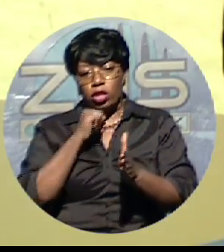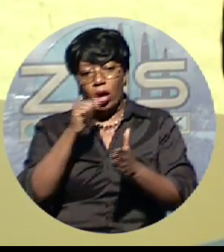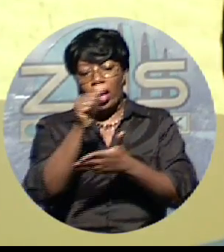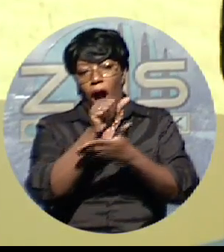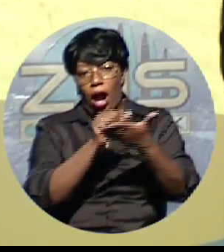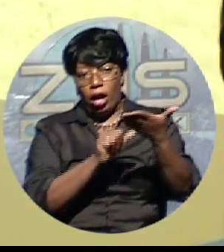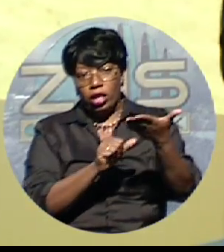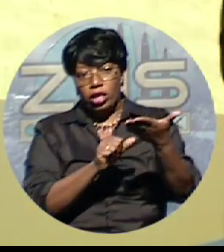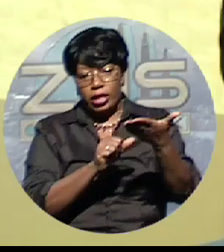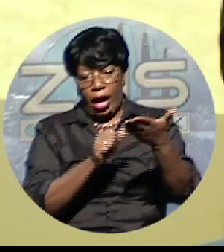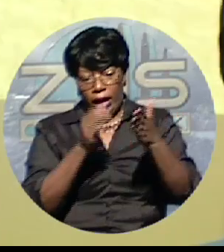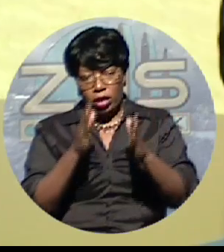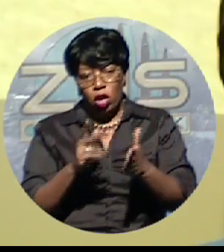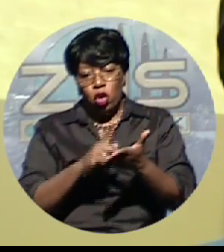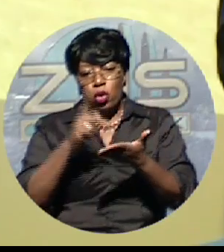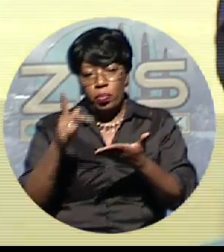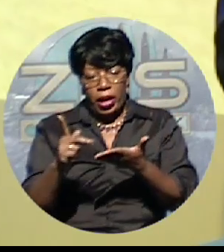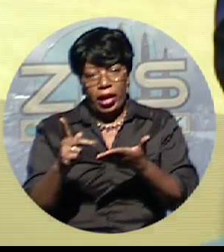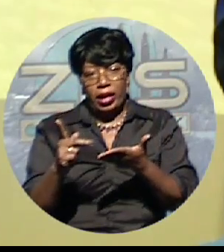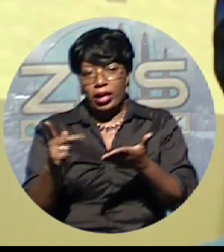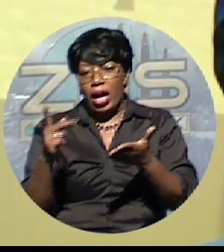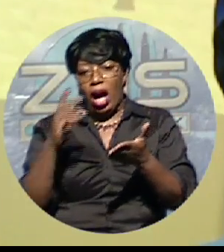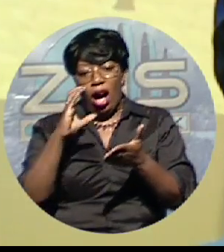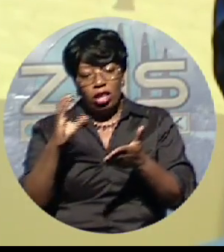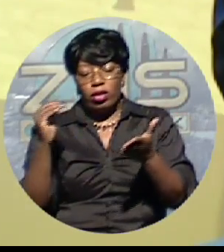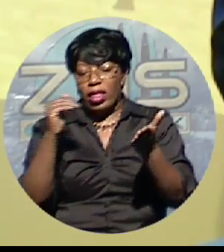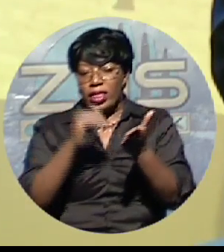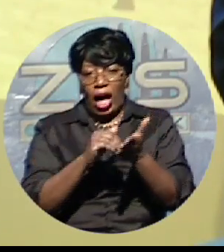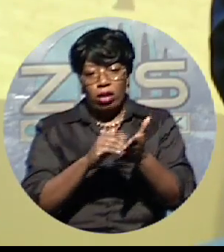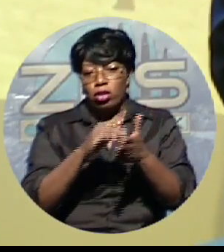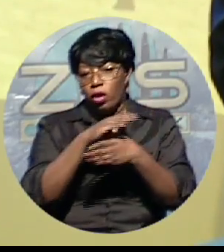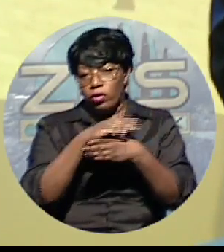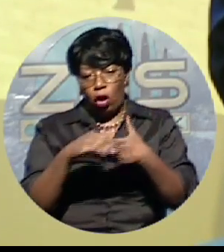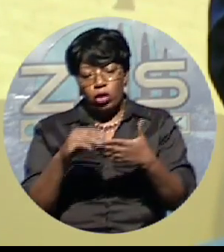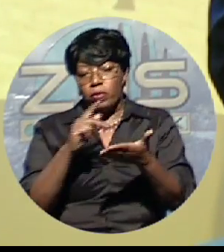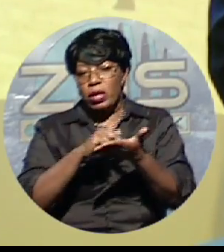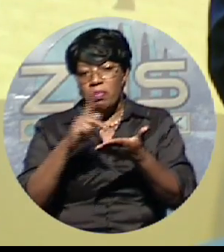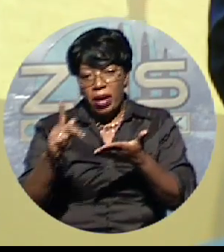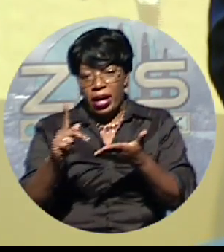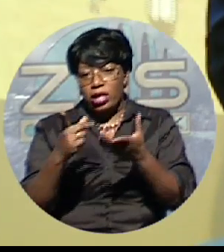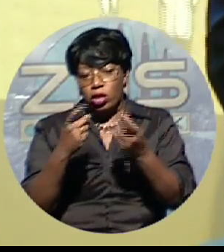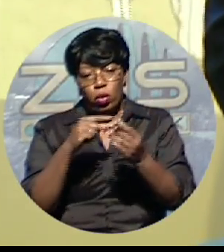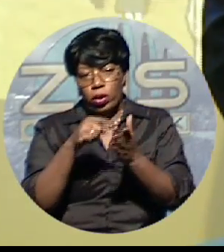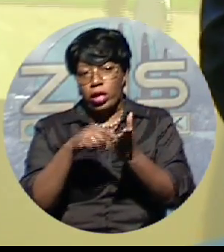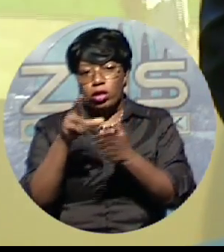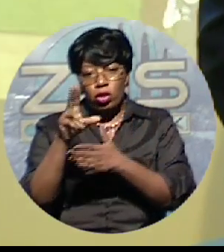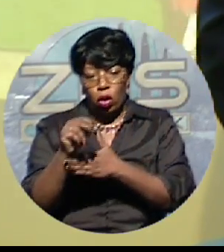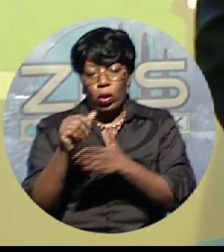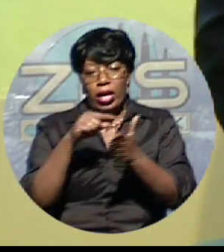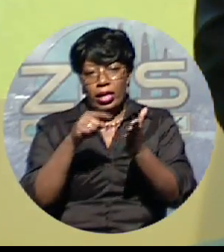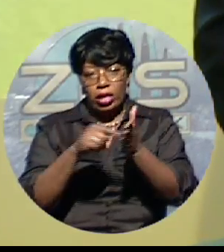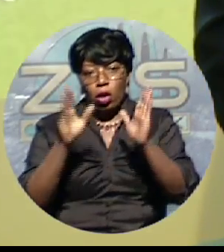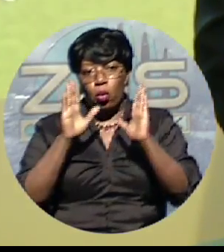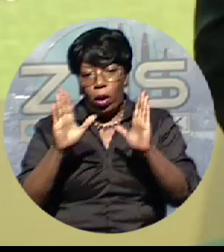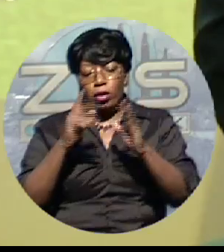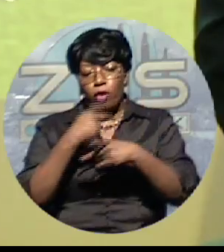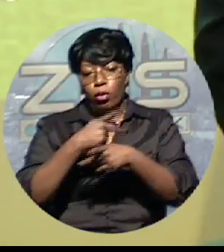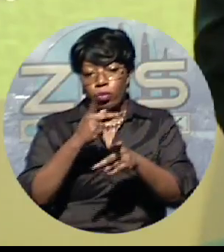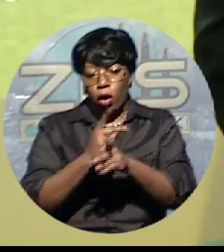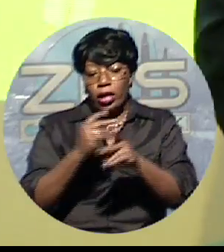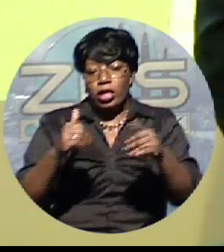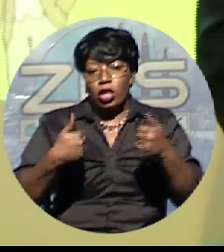and planners who are being paid hundreds of thousands of dollars to do this kind of work. This is an amazing product of young minds,